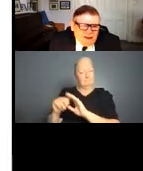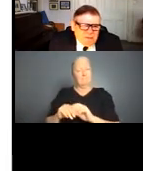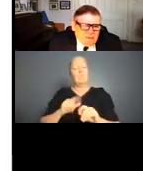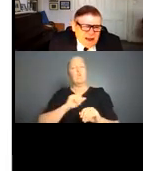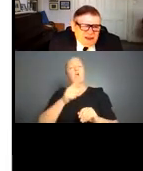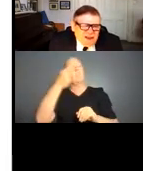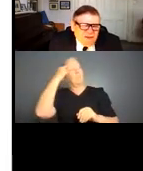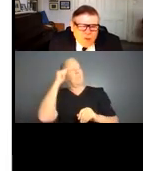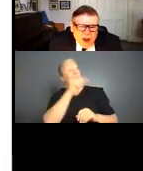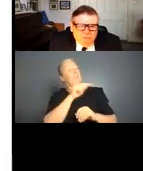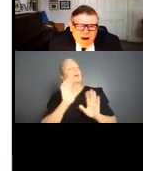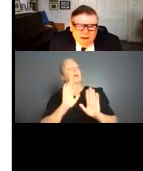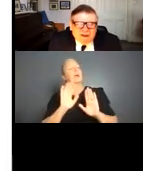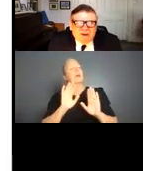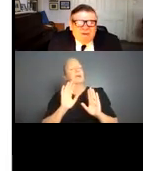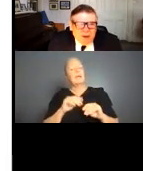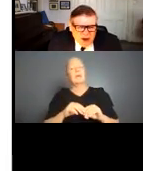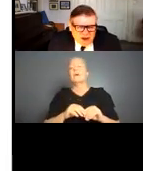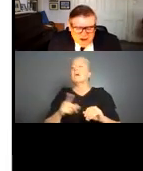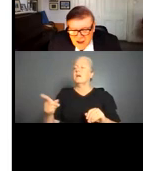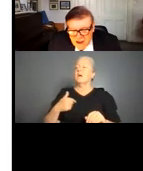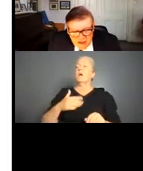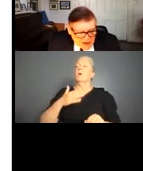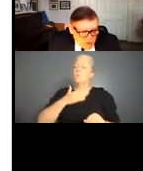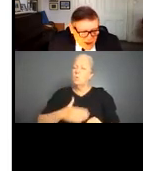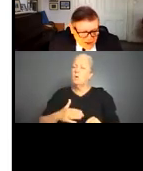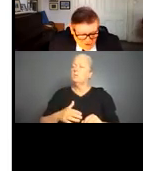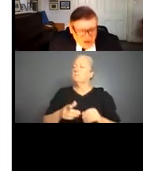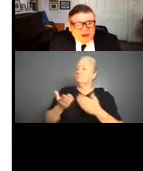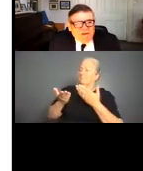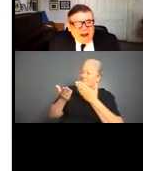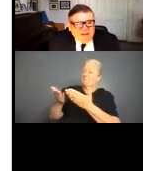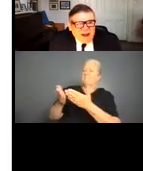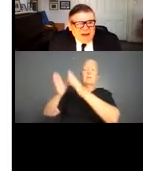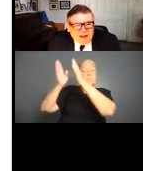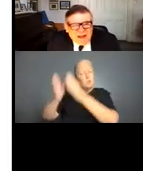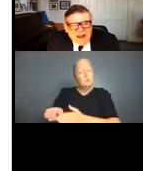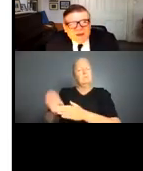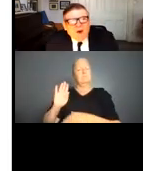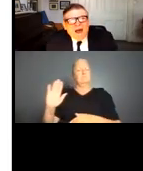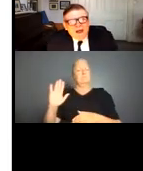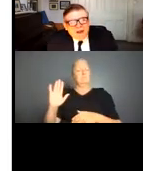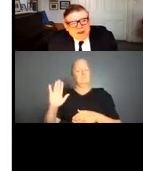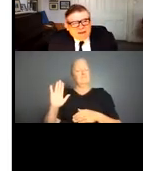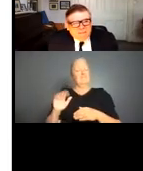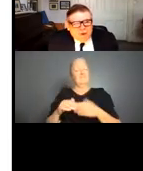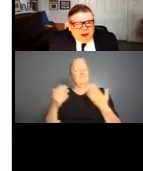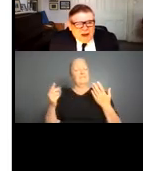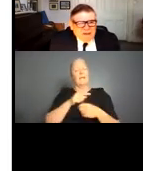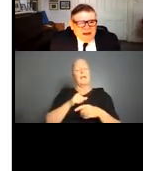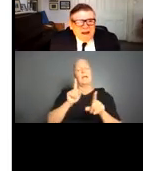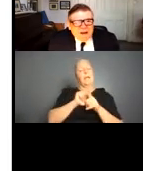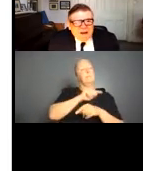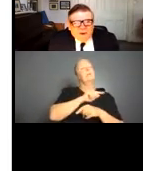best interpretations of the will and preference of the person, that's where the advanced directives comes in. That's where the peer support